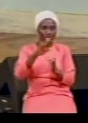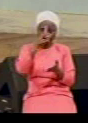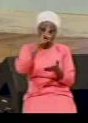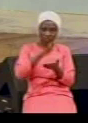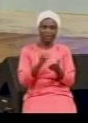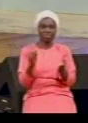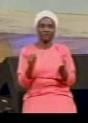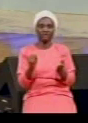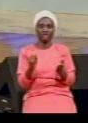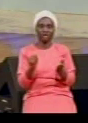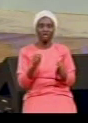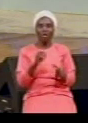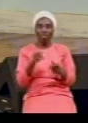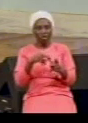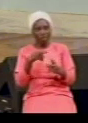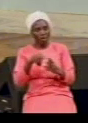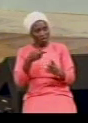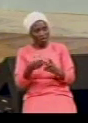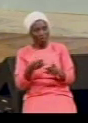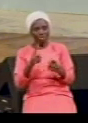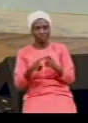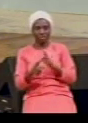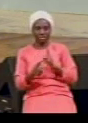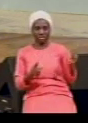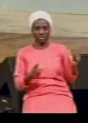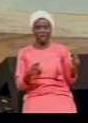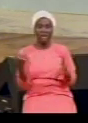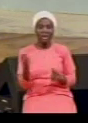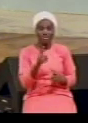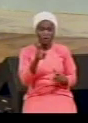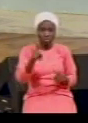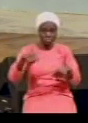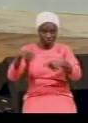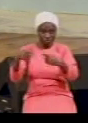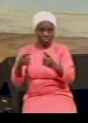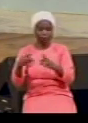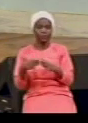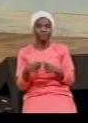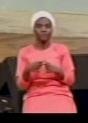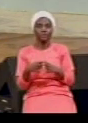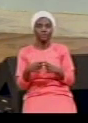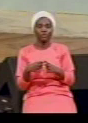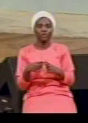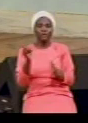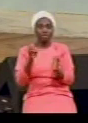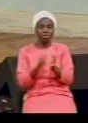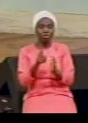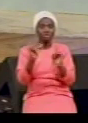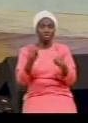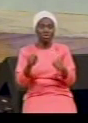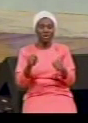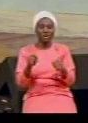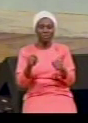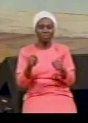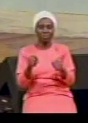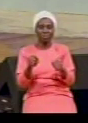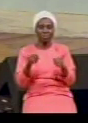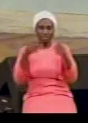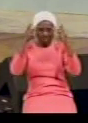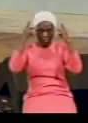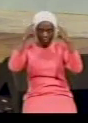mayest prosper whithersoever thou goest. The book, this book of the law, shall